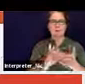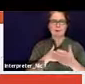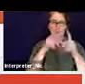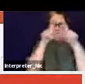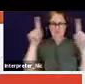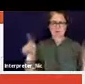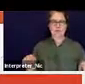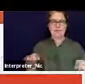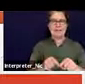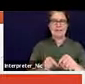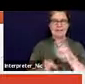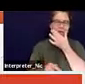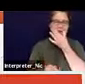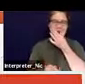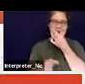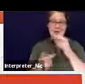if I can.